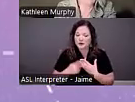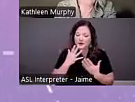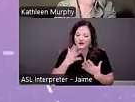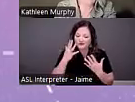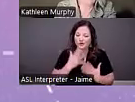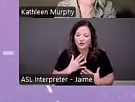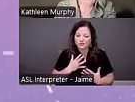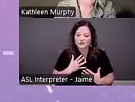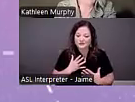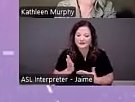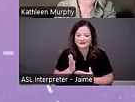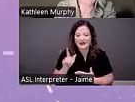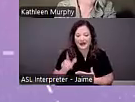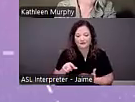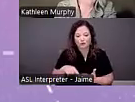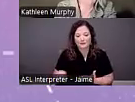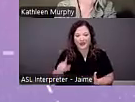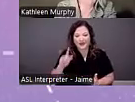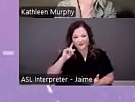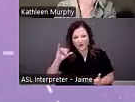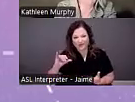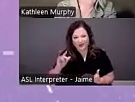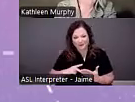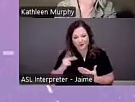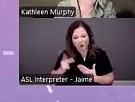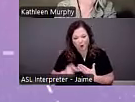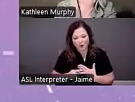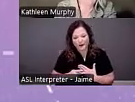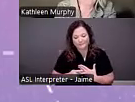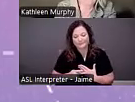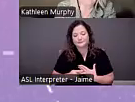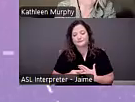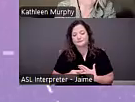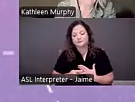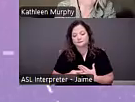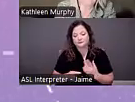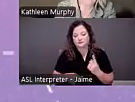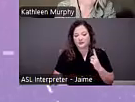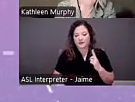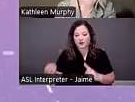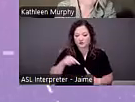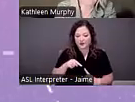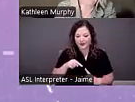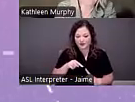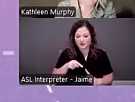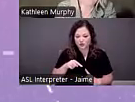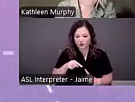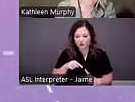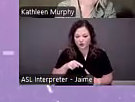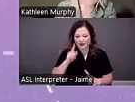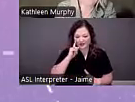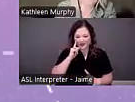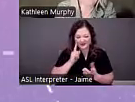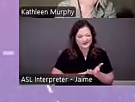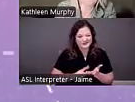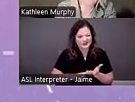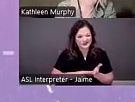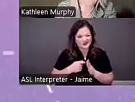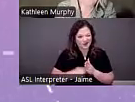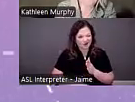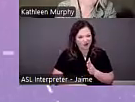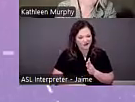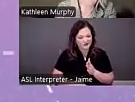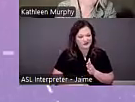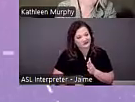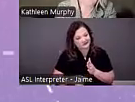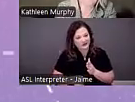that you have to pay for. And this circles back to everything we were discussing before about the cost.